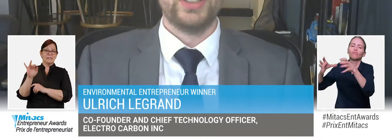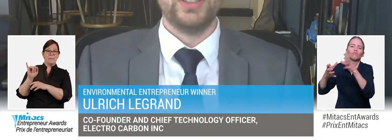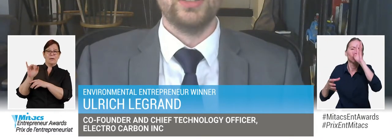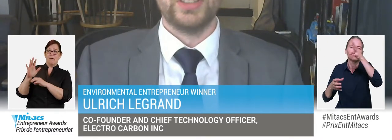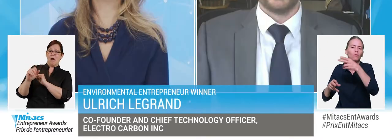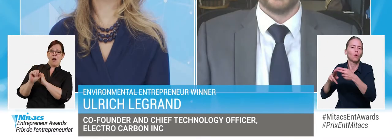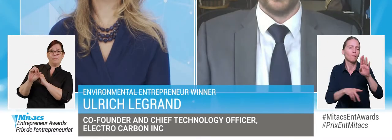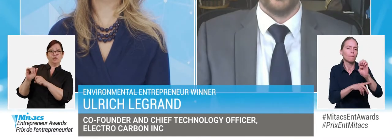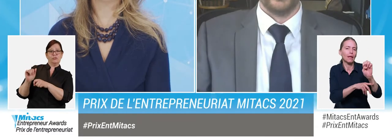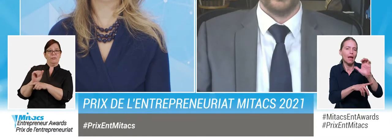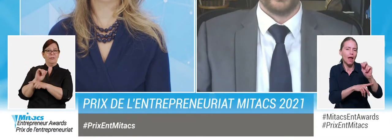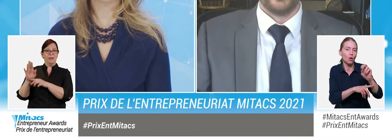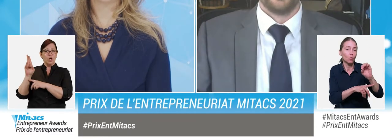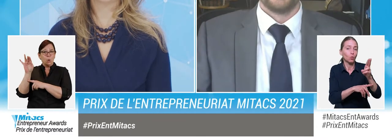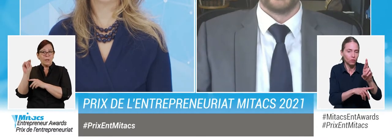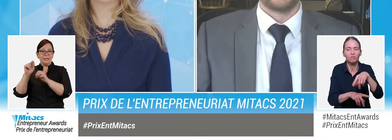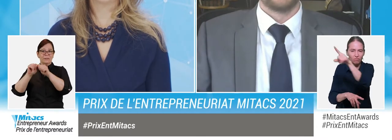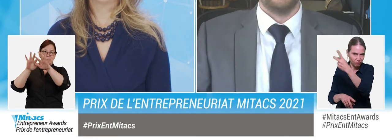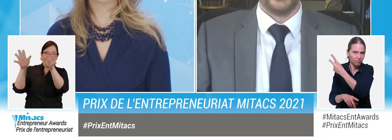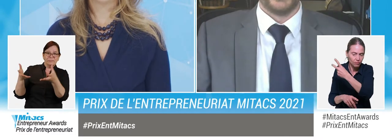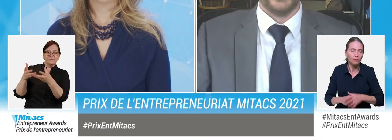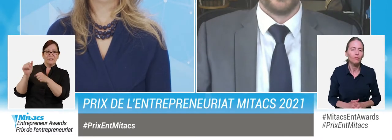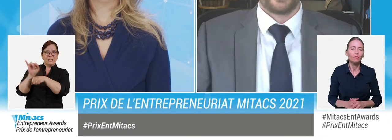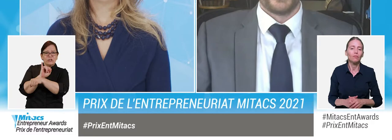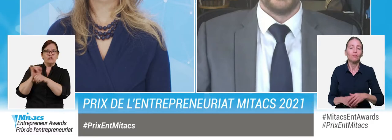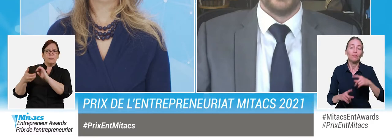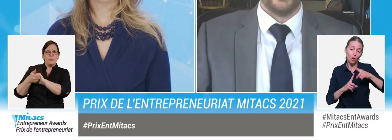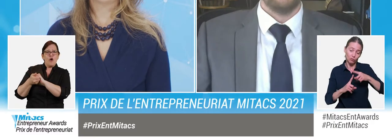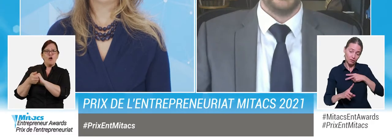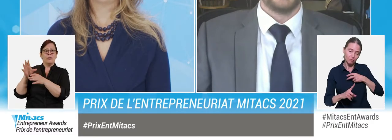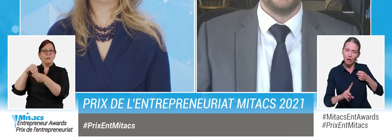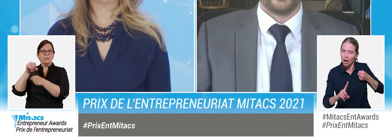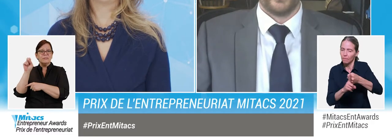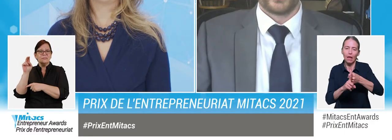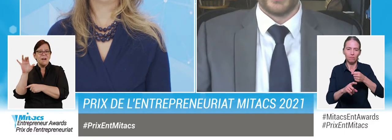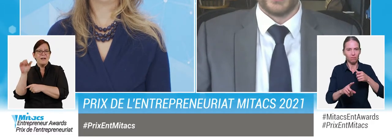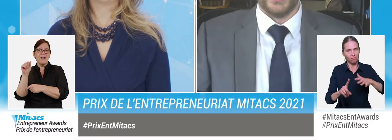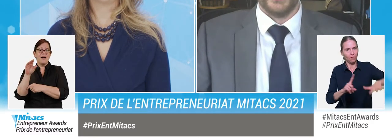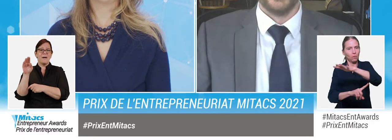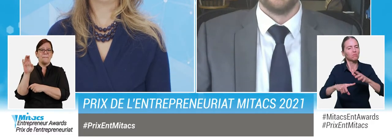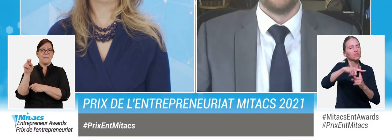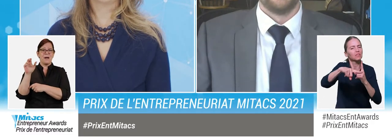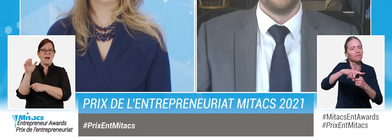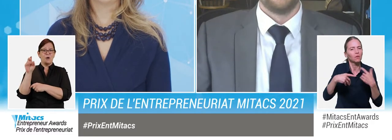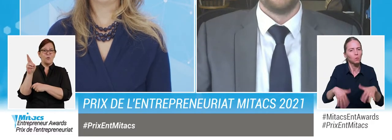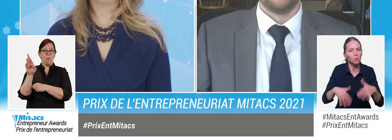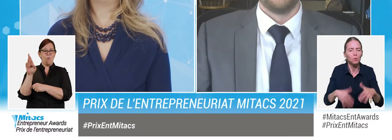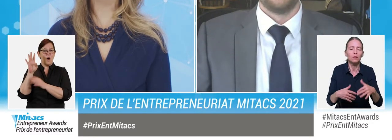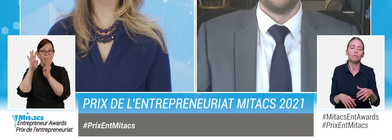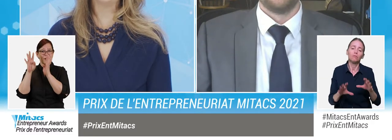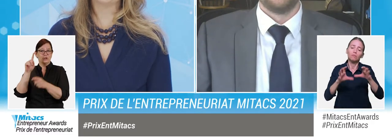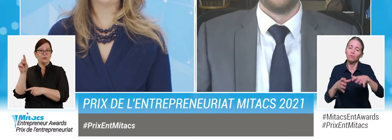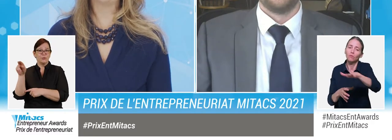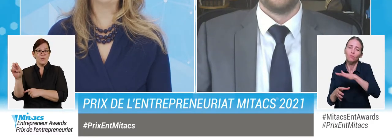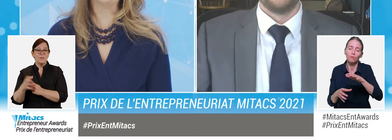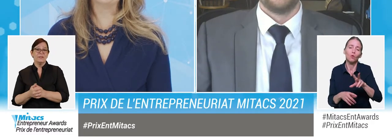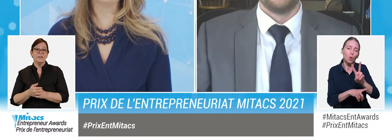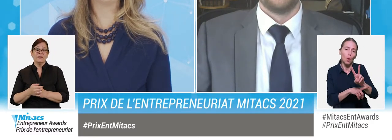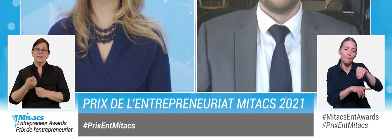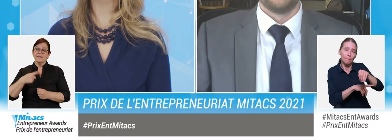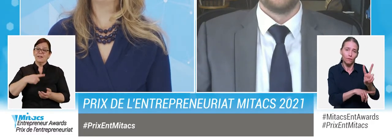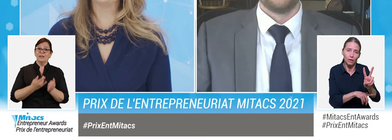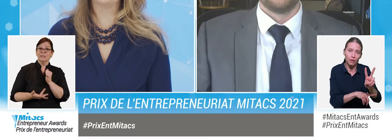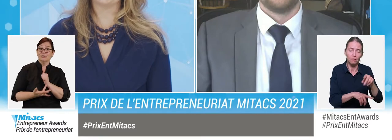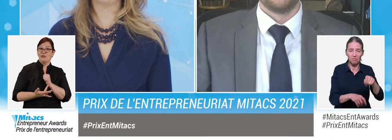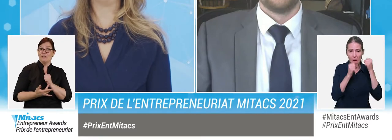nous lancer dans cette aventure. Donc, merci et merci encore, Catherine. Oh, mes félicitations, Ulrich,